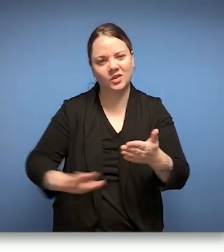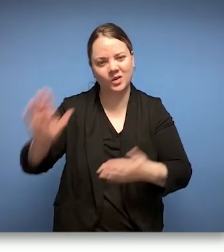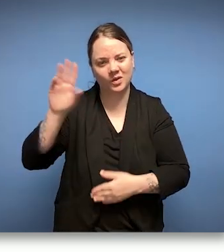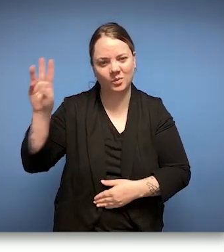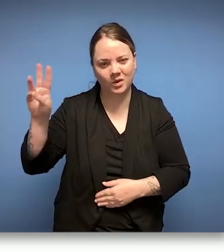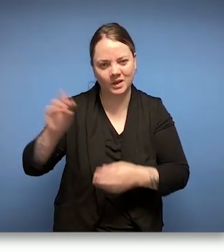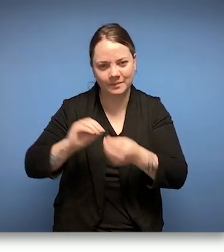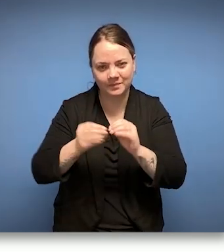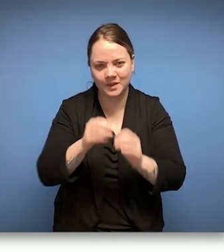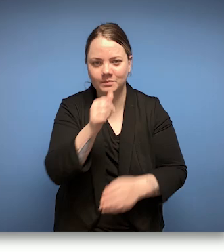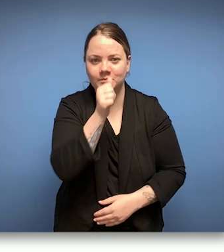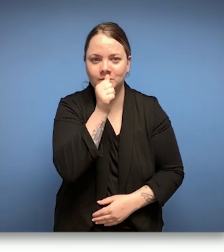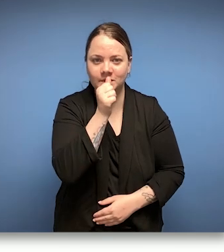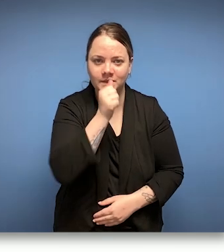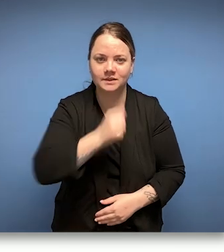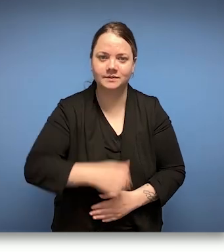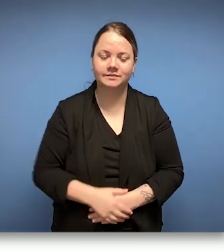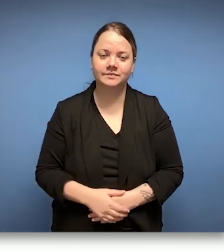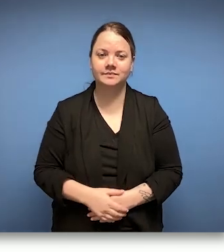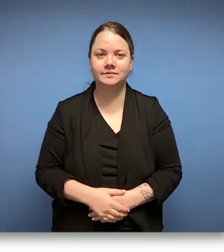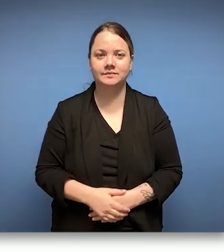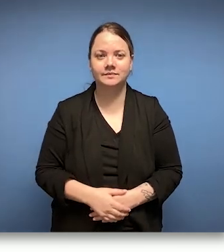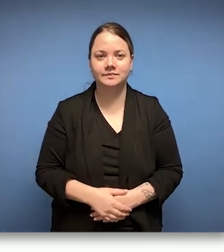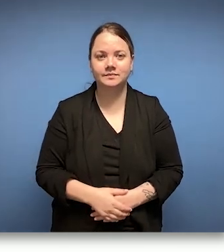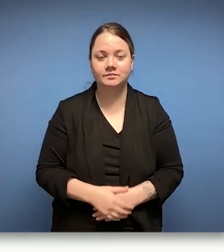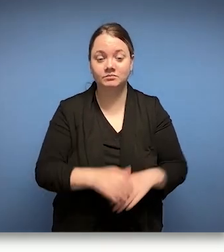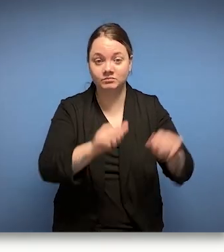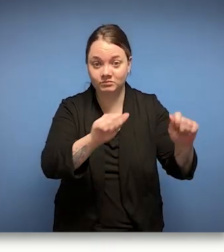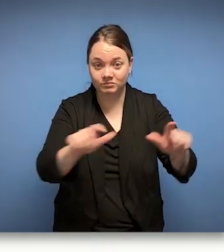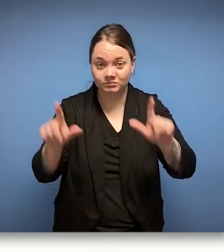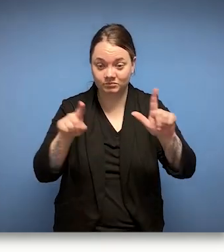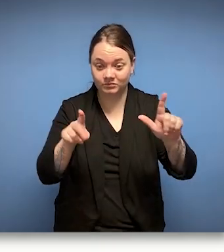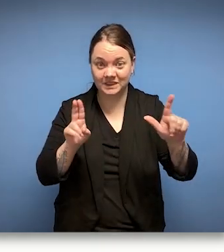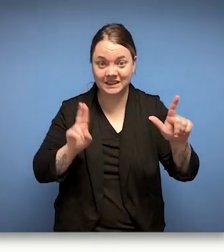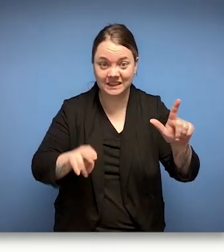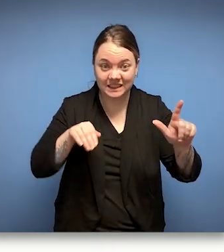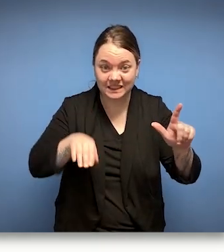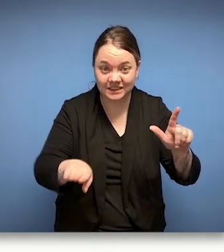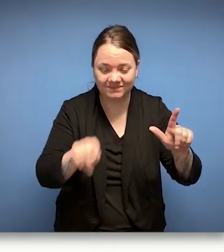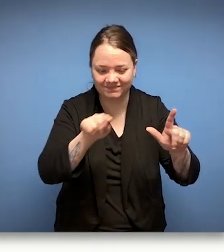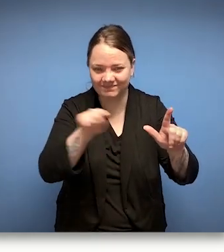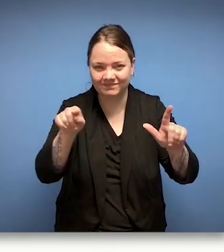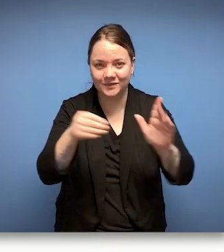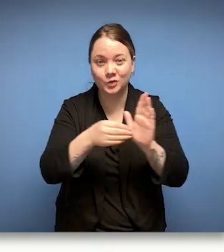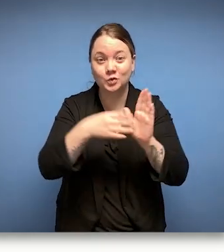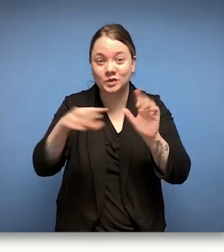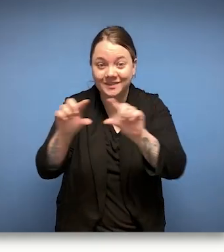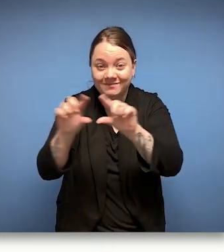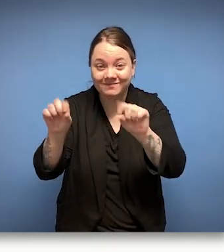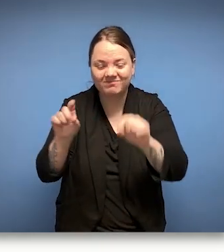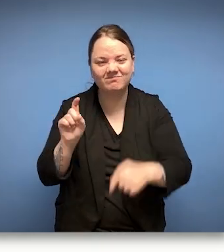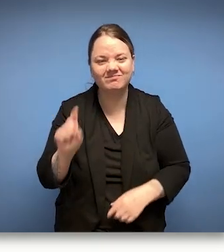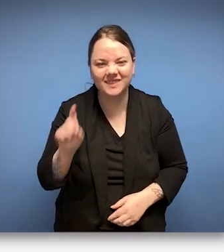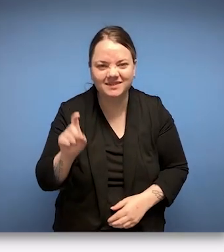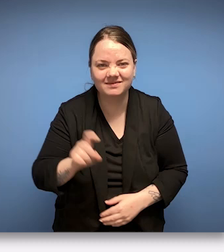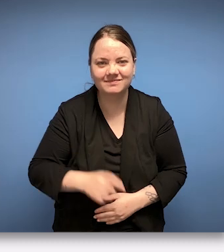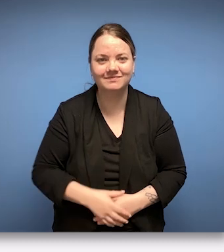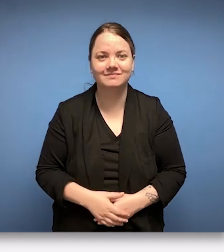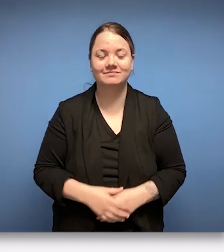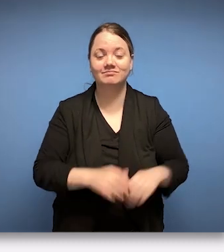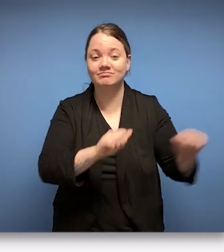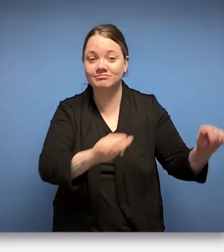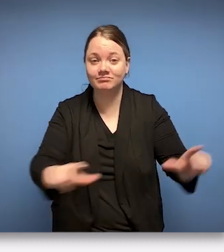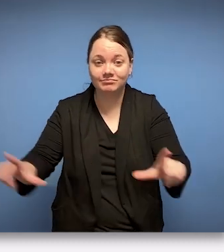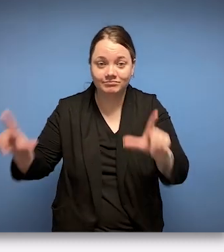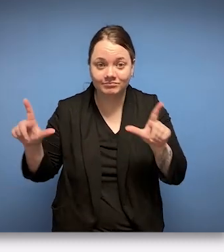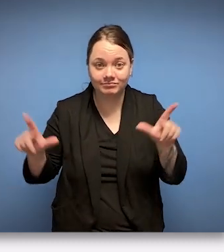W number and your college password. When logging in, select Student. You will be taken to the